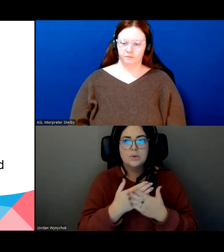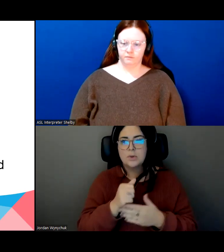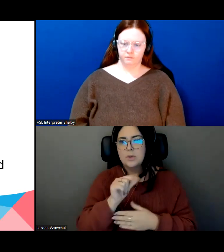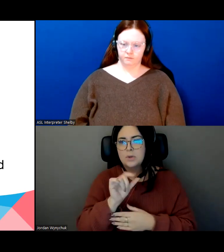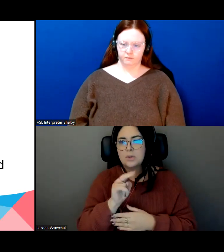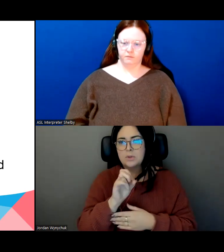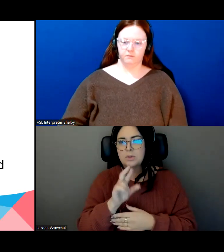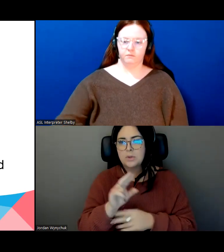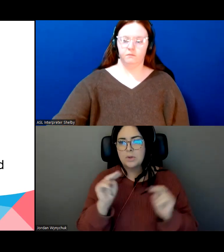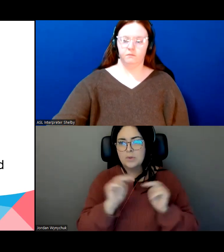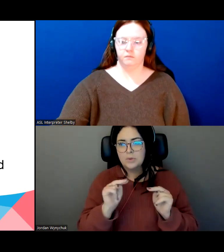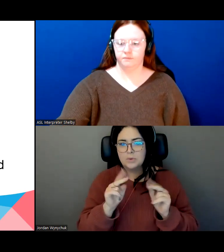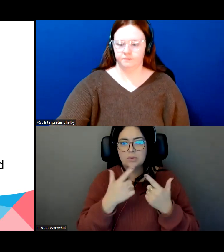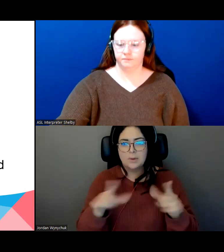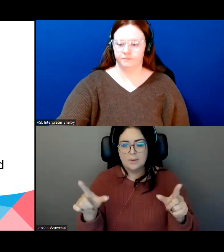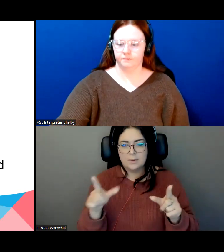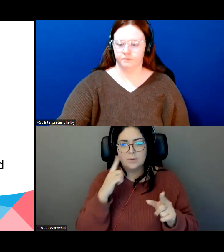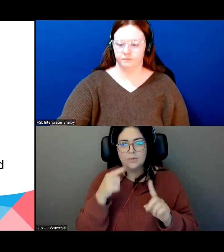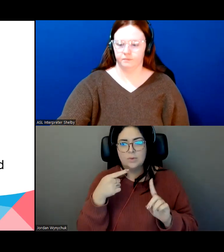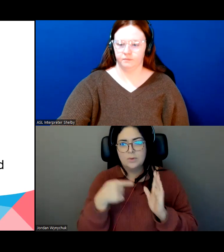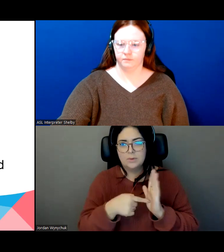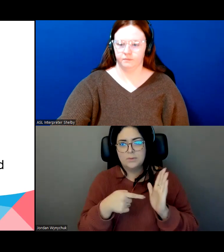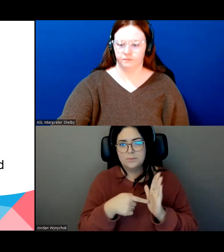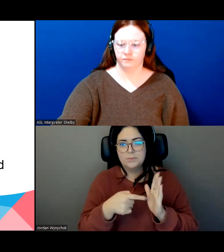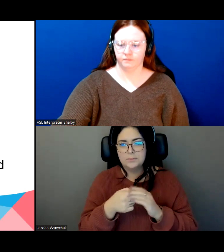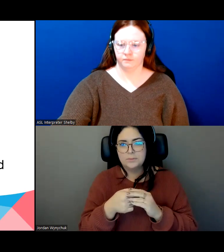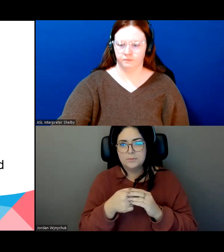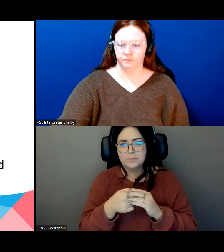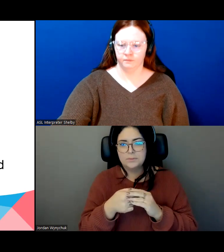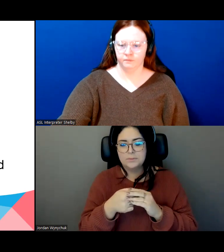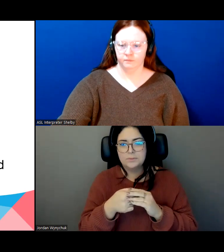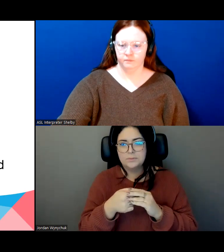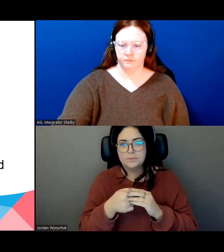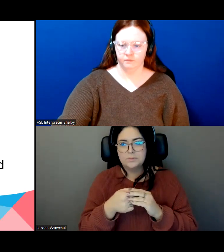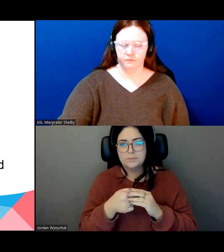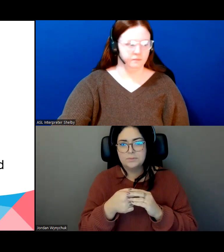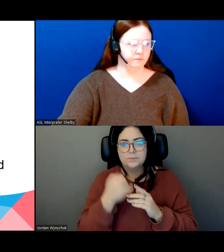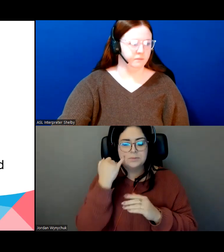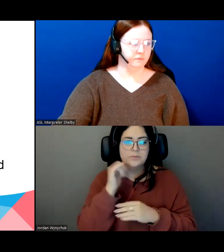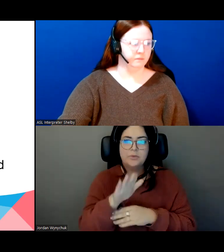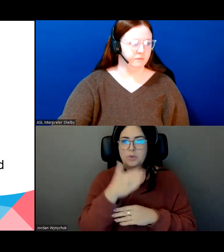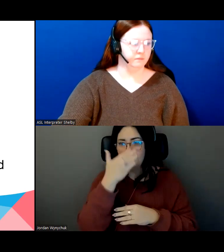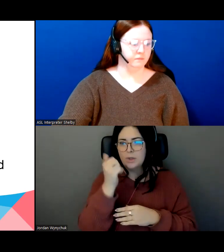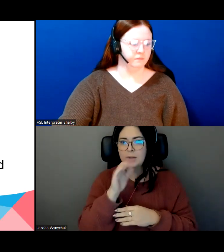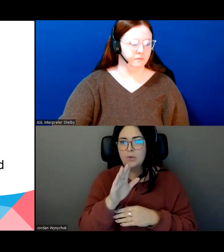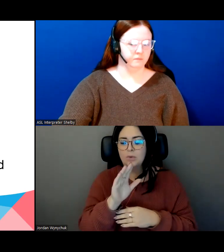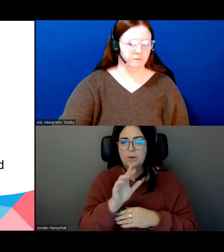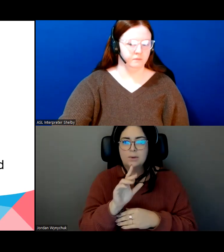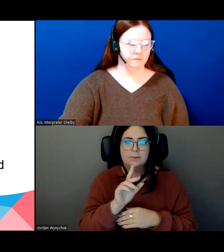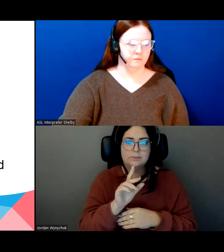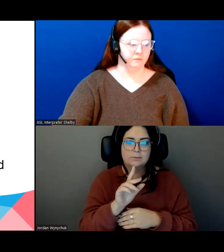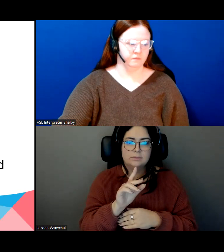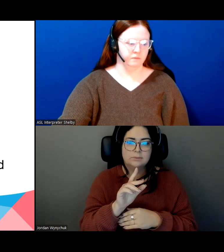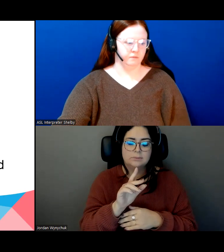language. So for instance, when someone forgets their keys and you don't know